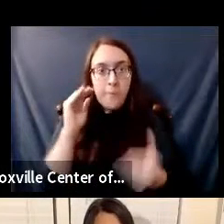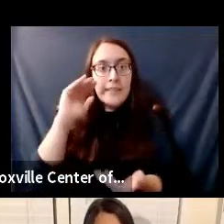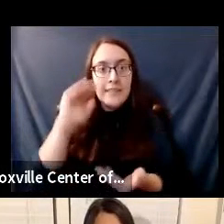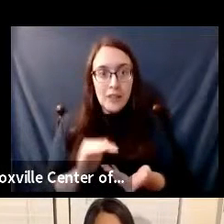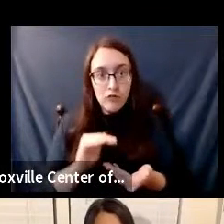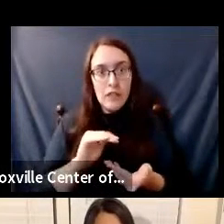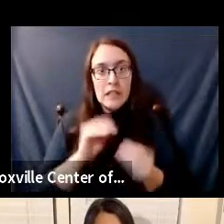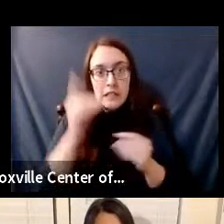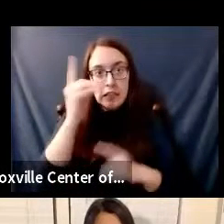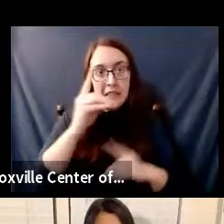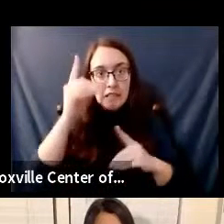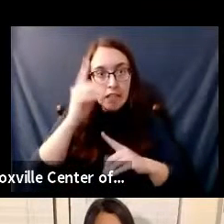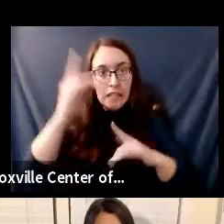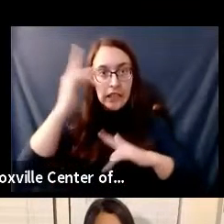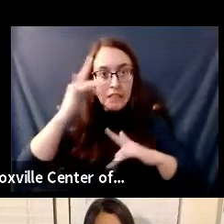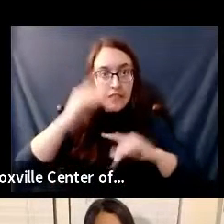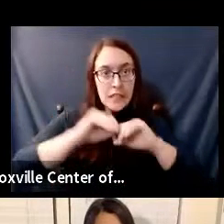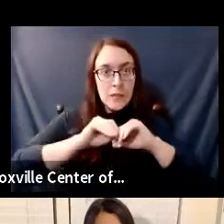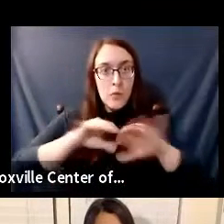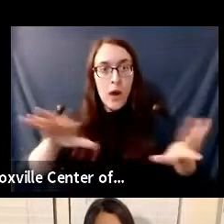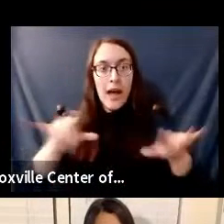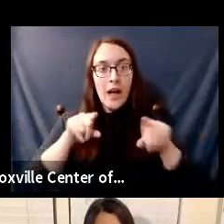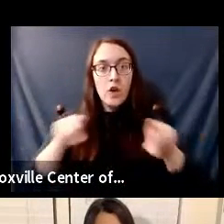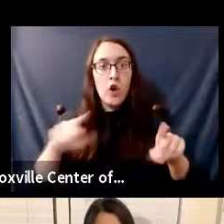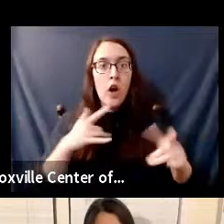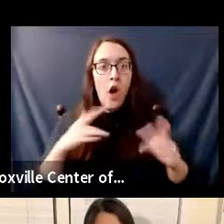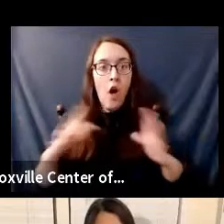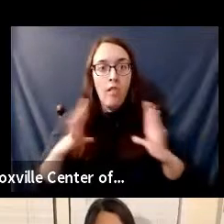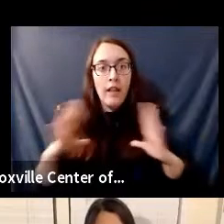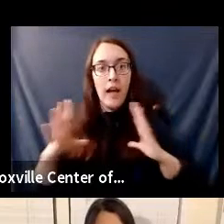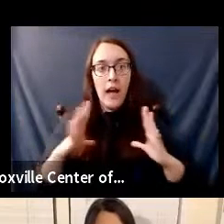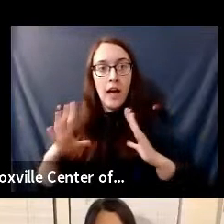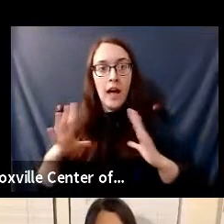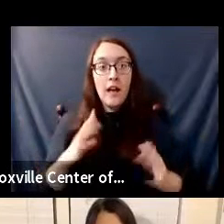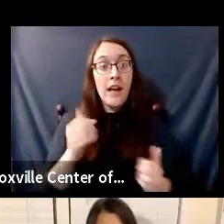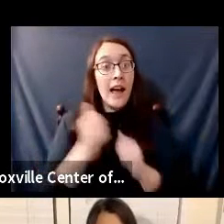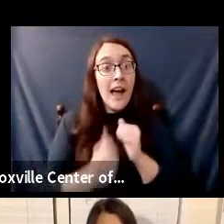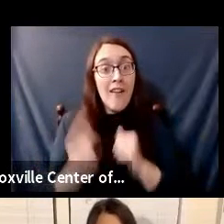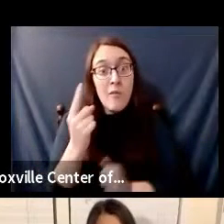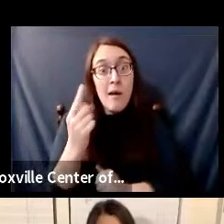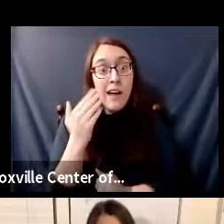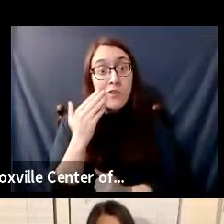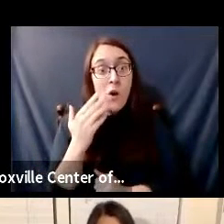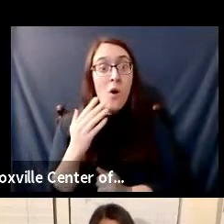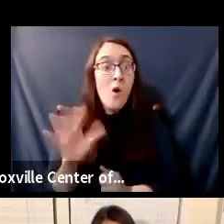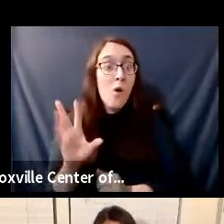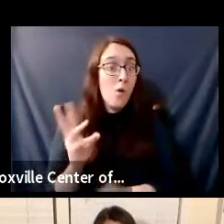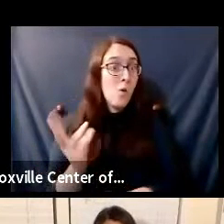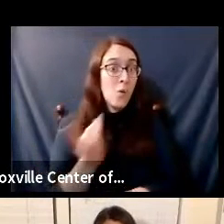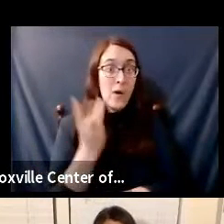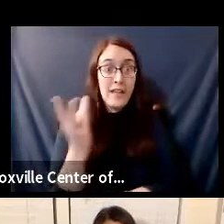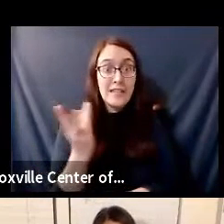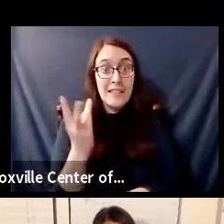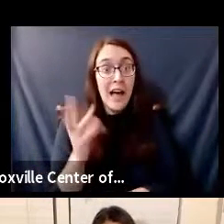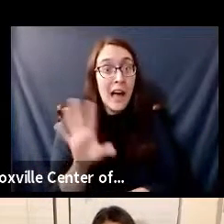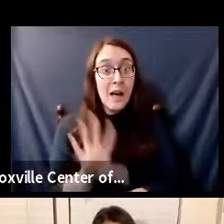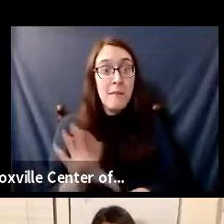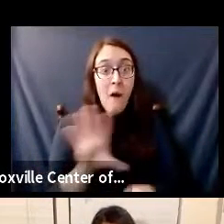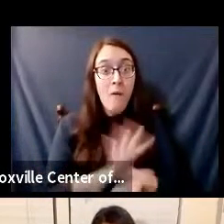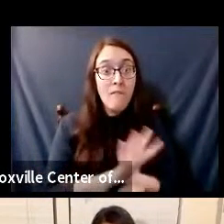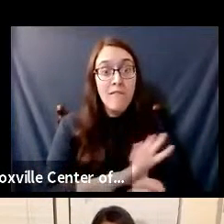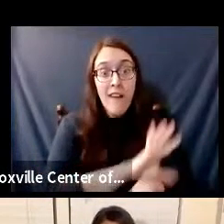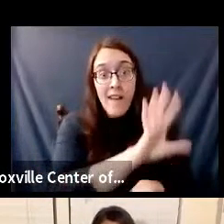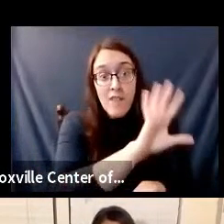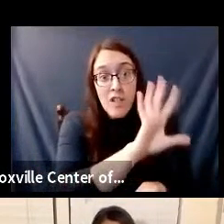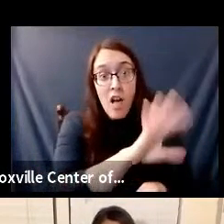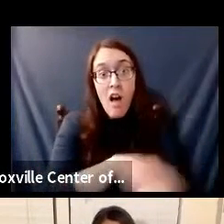disease during a holiday. I mean, that's our biggest fear. Everybody knows starting about 5 o'clock on Wednesday till maybe